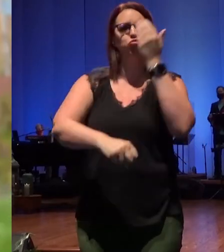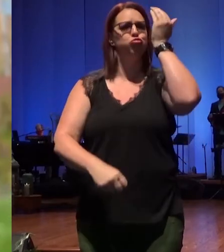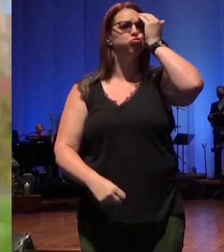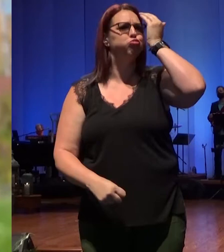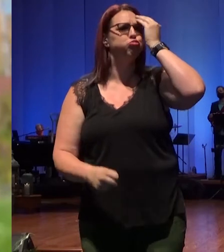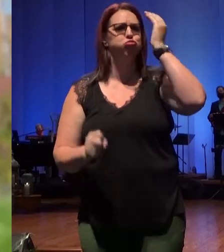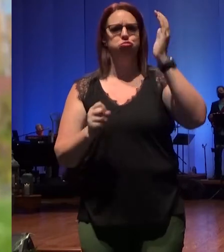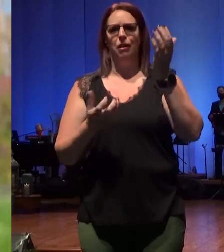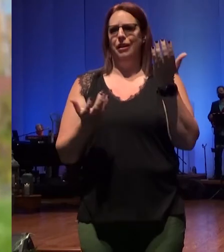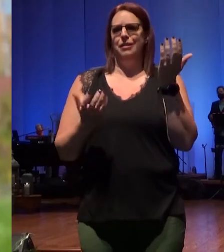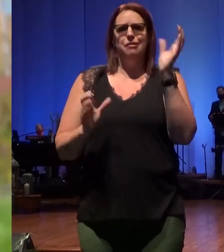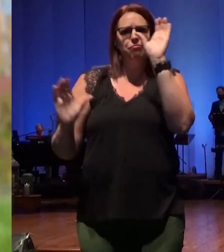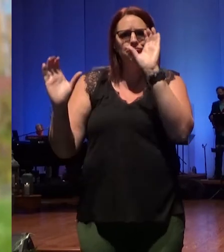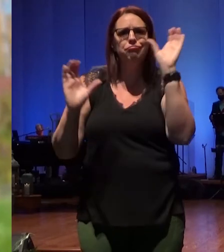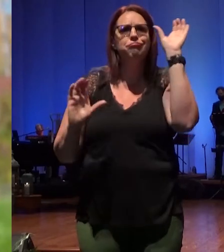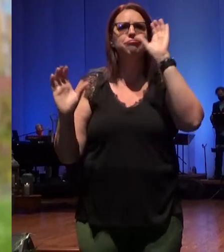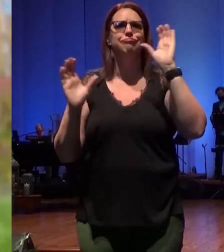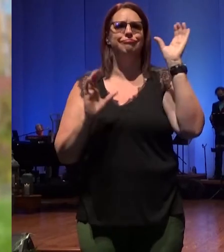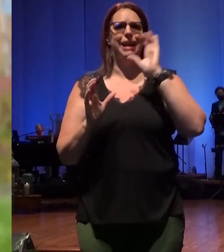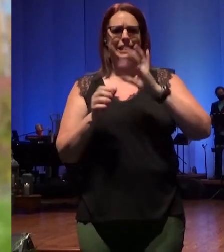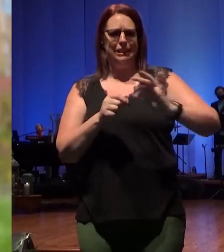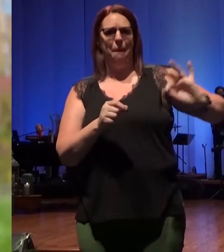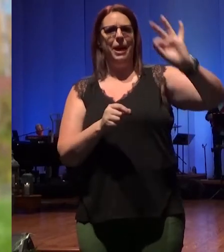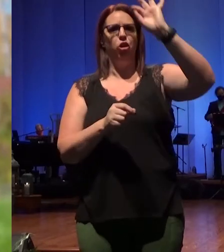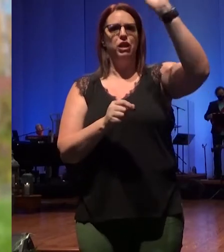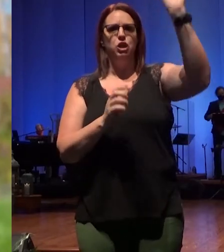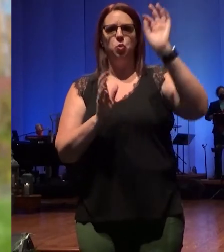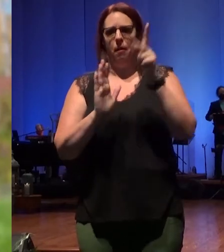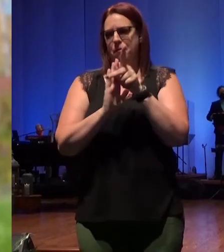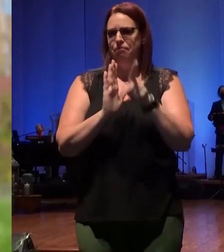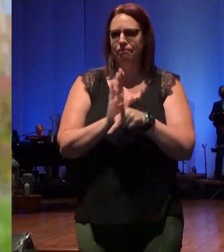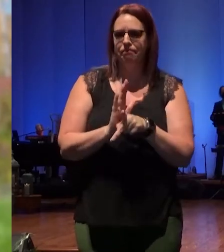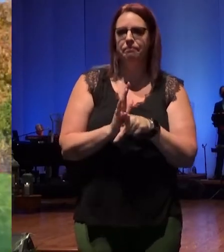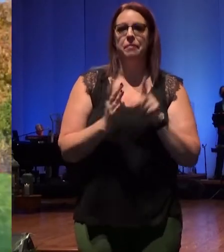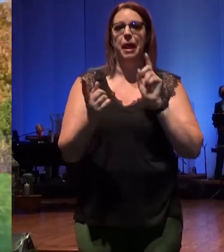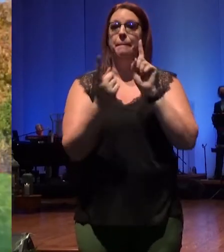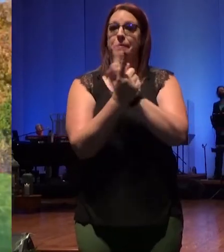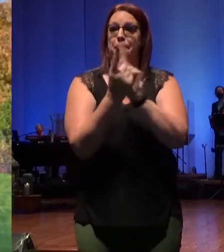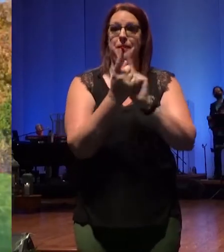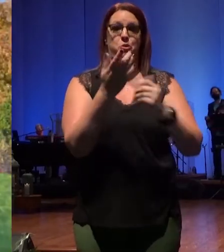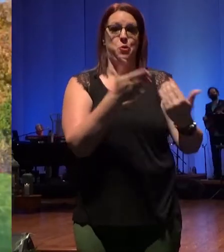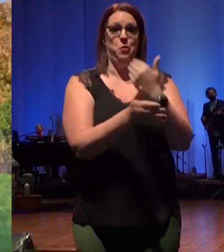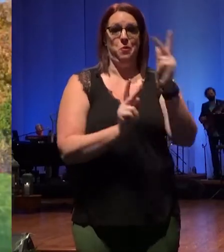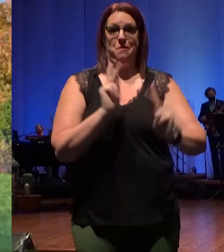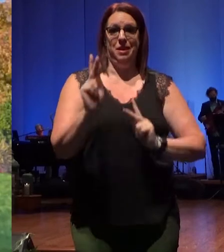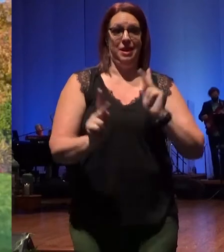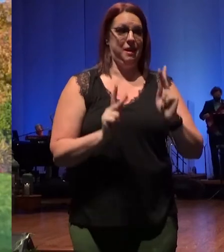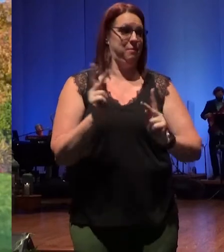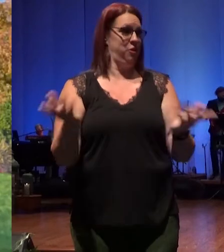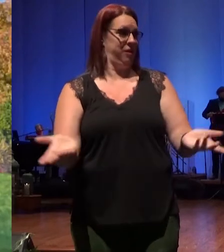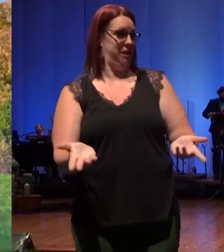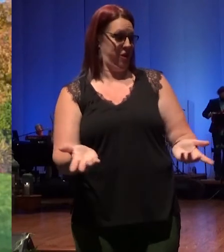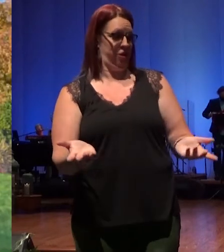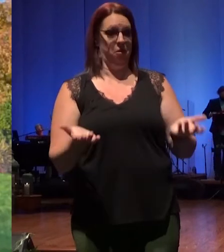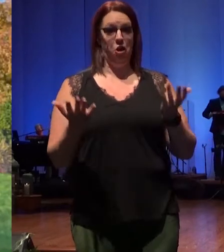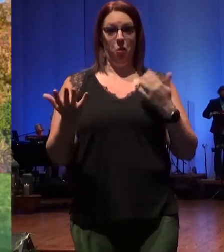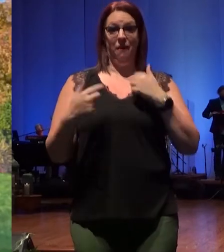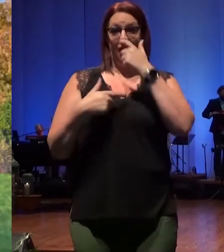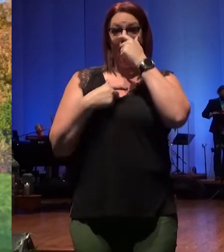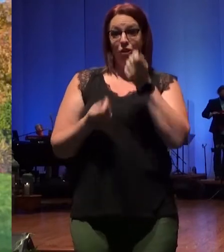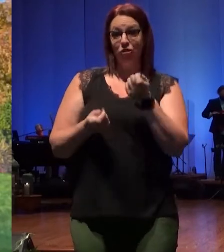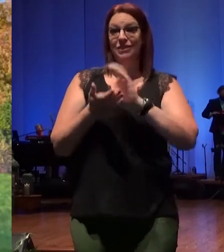explore spiritual principle, meet new people here in our community. Or maybe you have an interest in